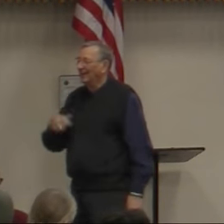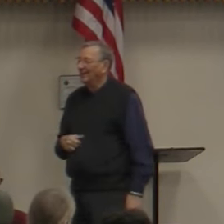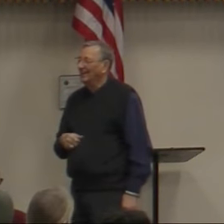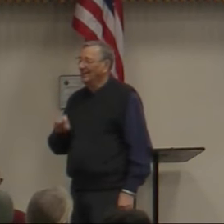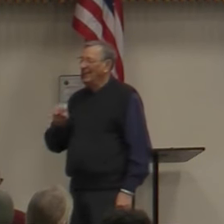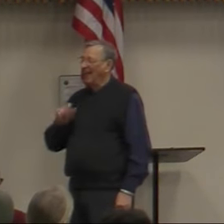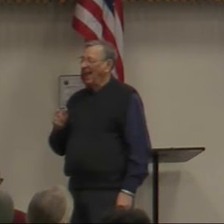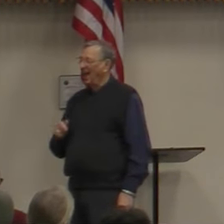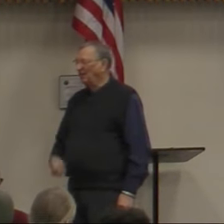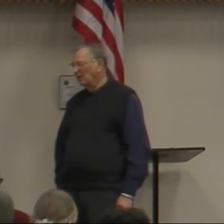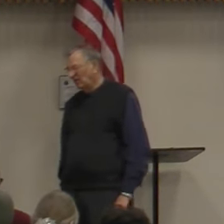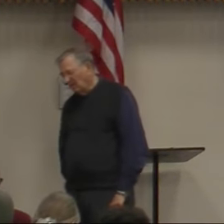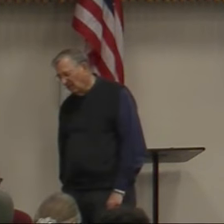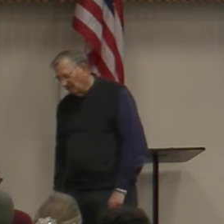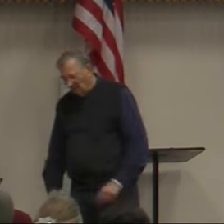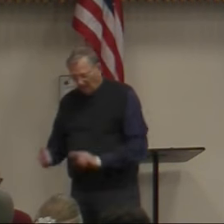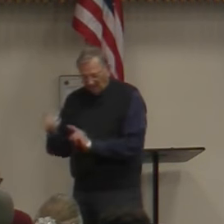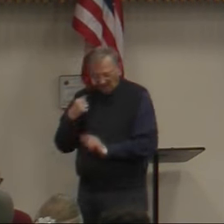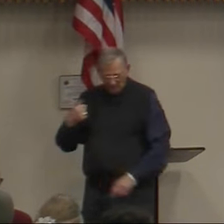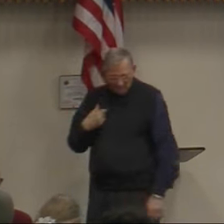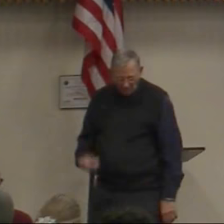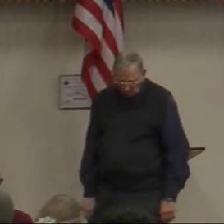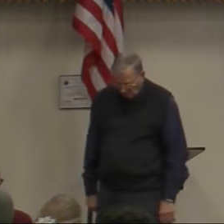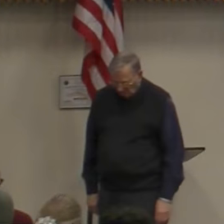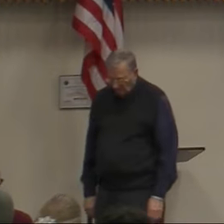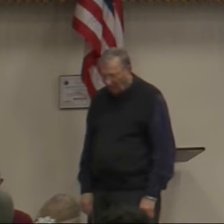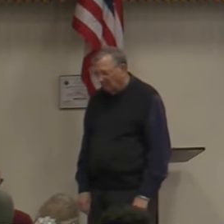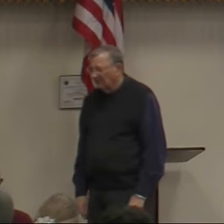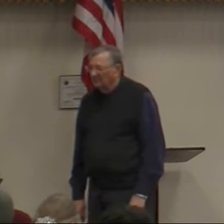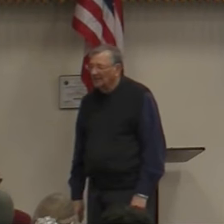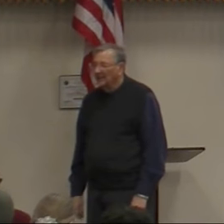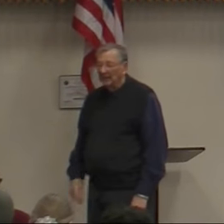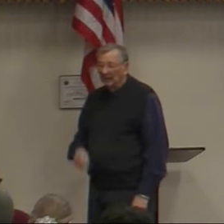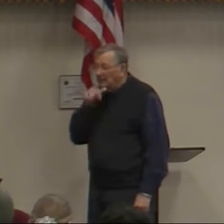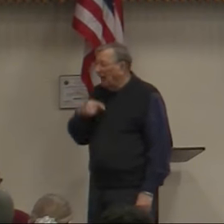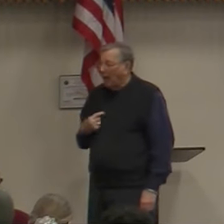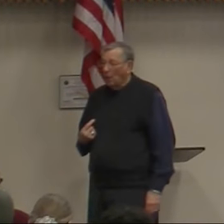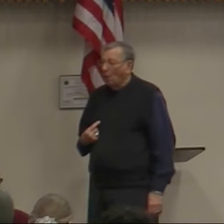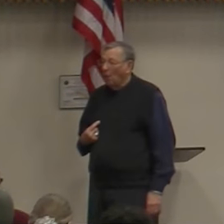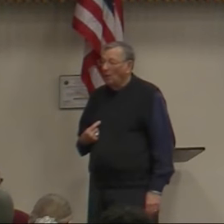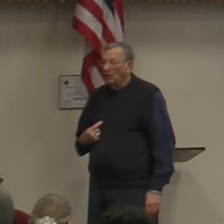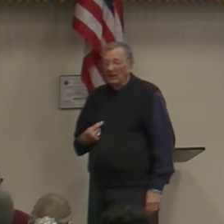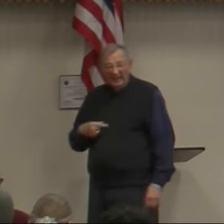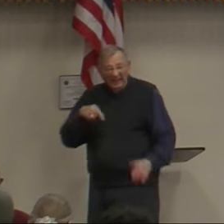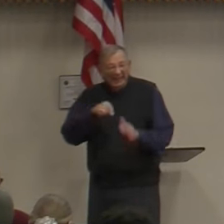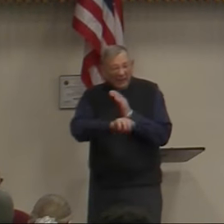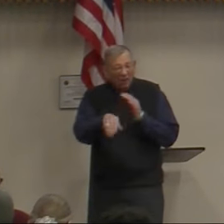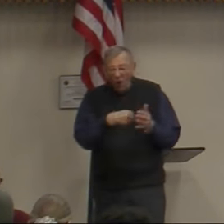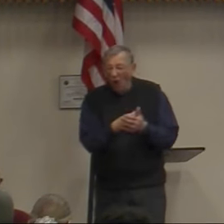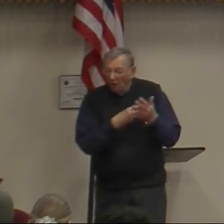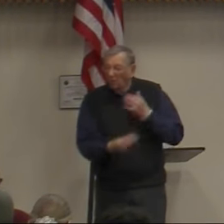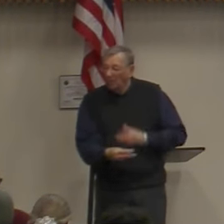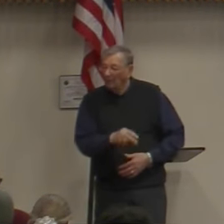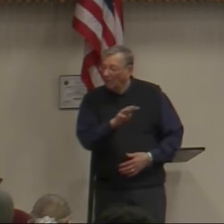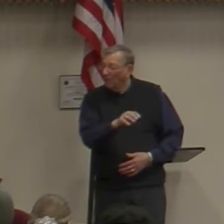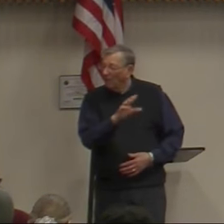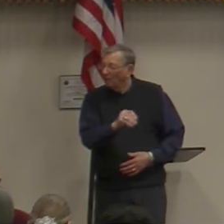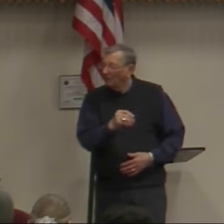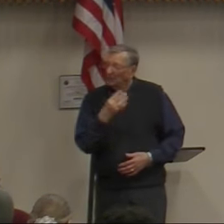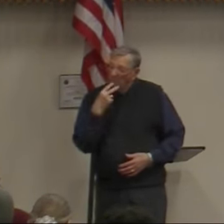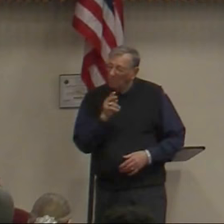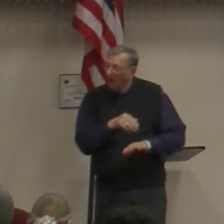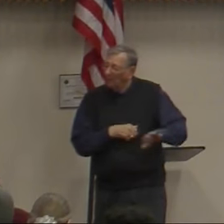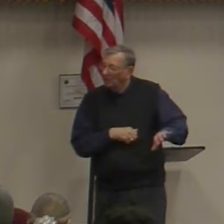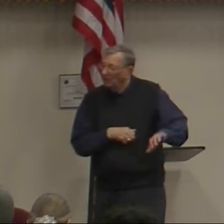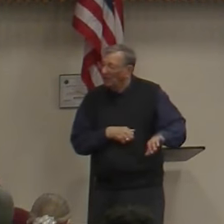Elijah was sort of deceiving himself, wasn't he? He wasn't all alone. They had just killed all the prophets of Baal on Mount Carmel, and all the people